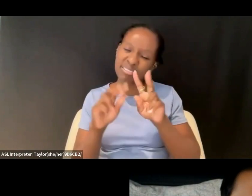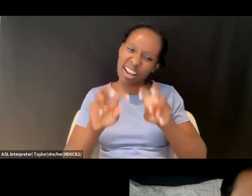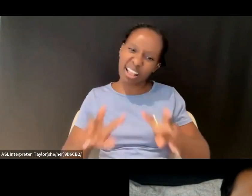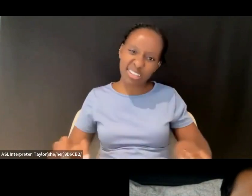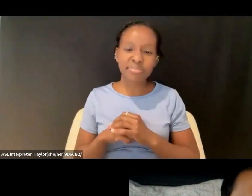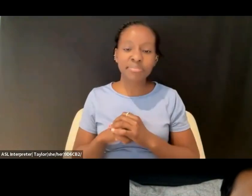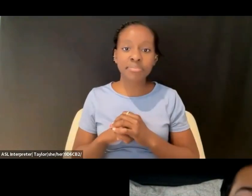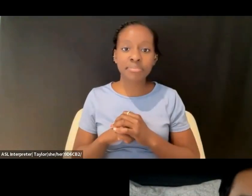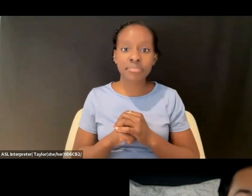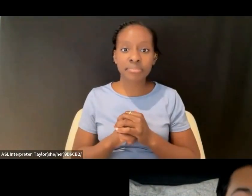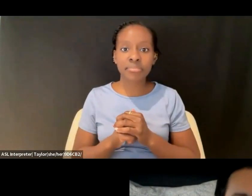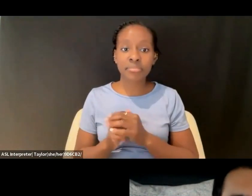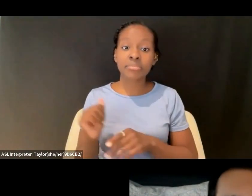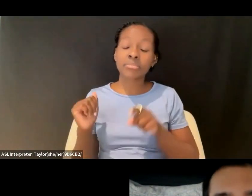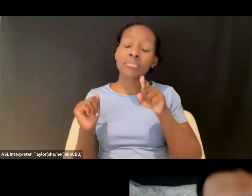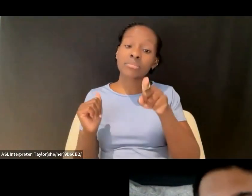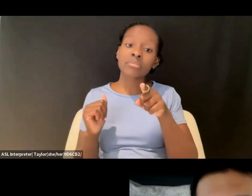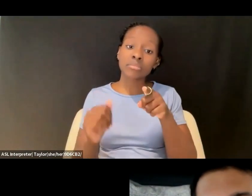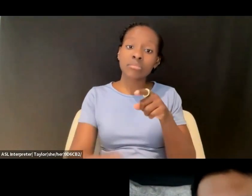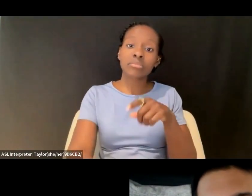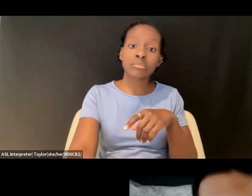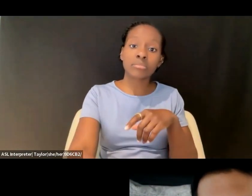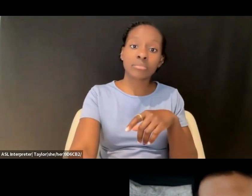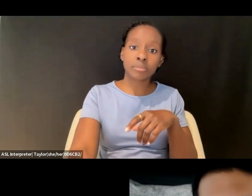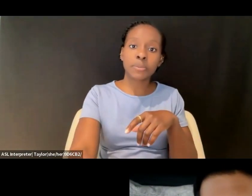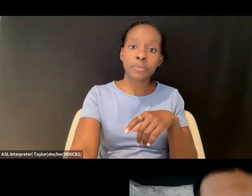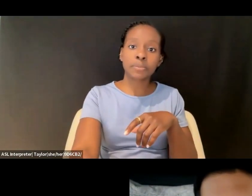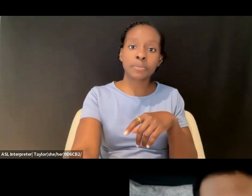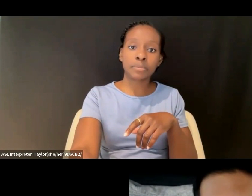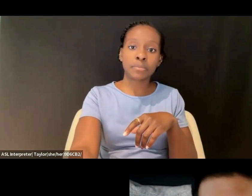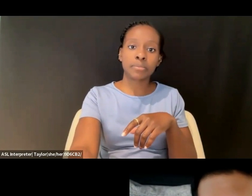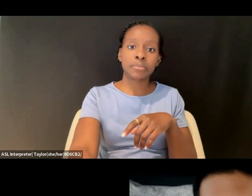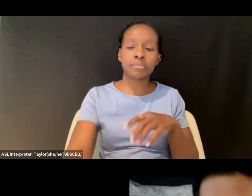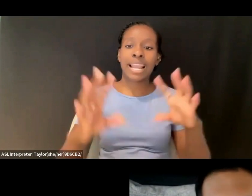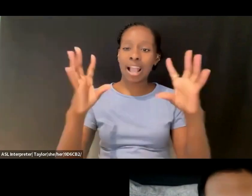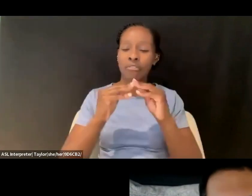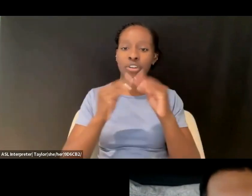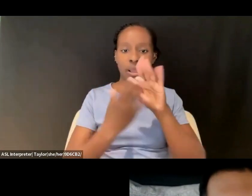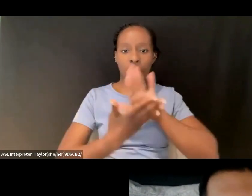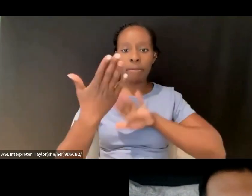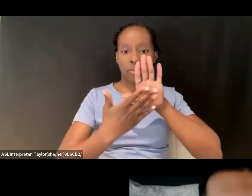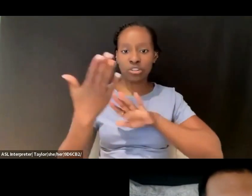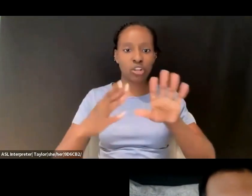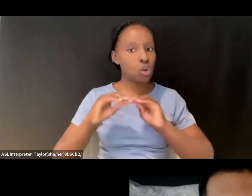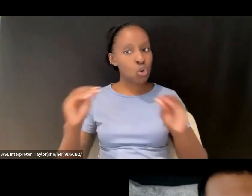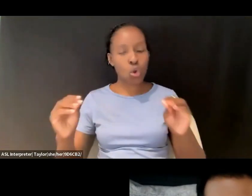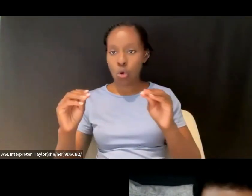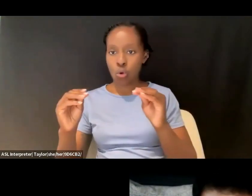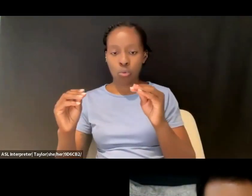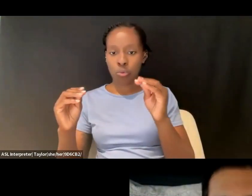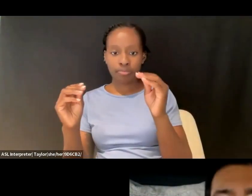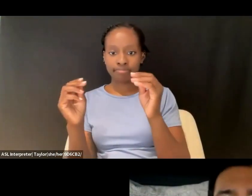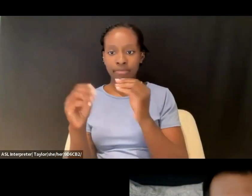person? Yes, these are the meeting is in person this coming year. Okay. There's no virtual component to my